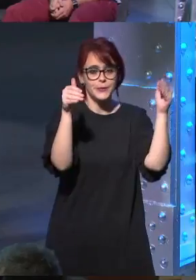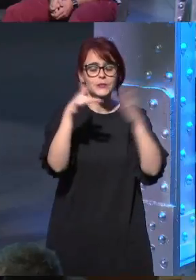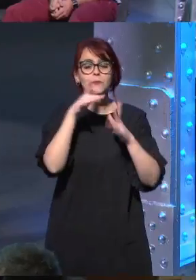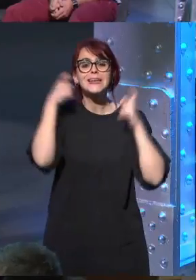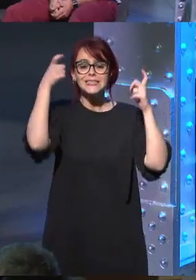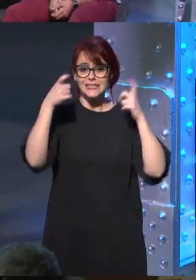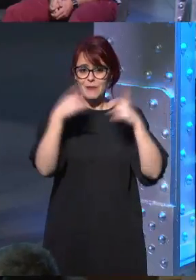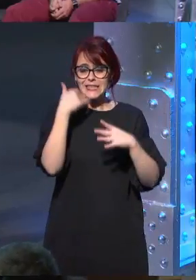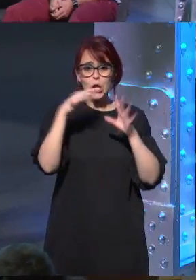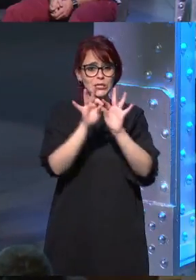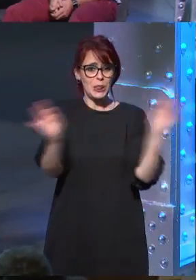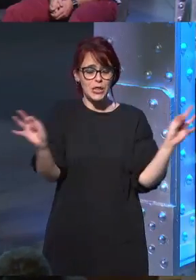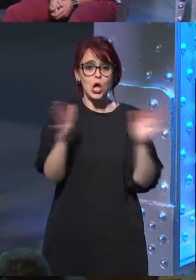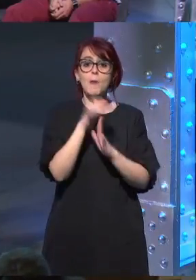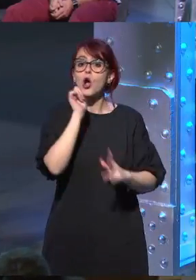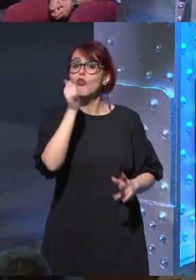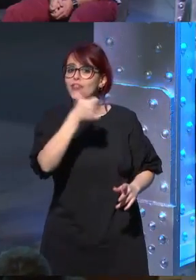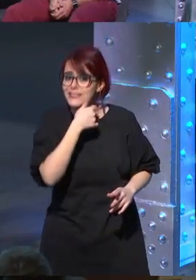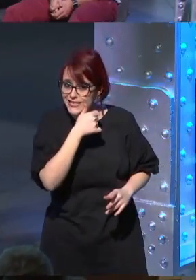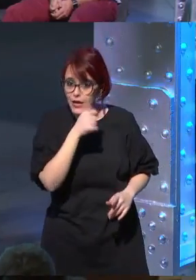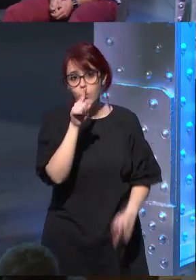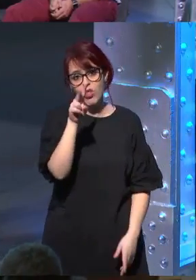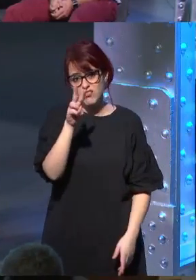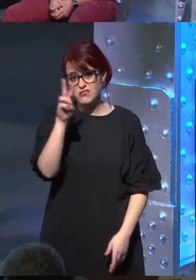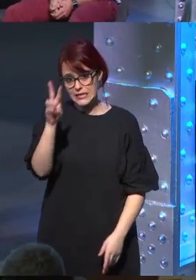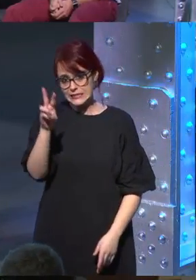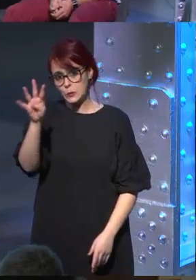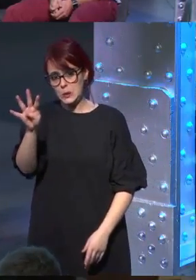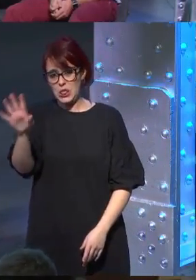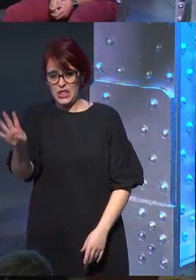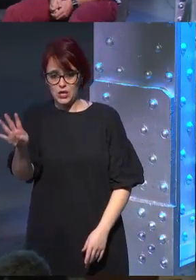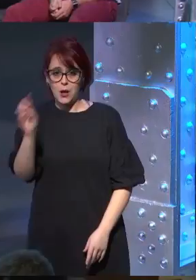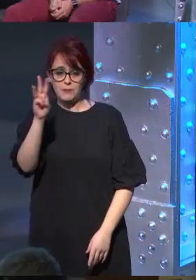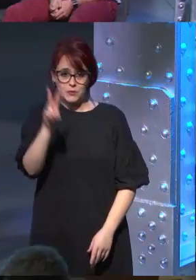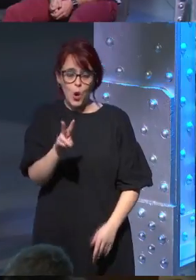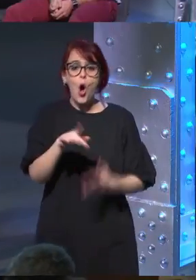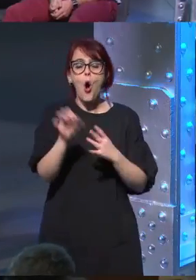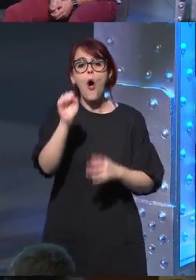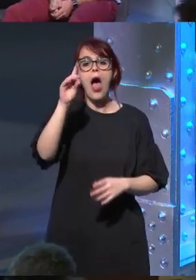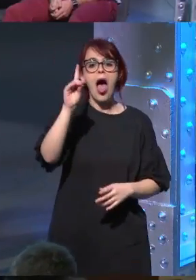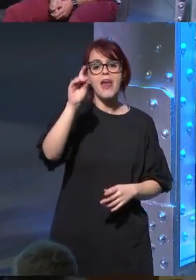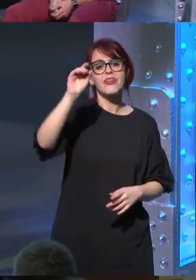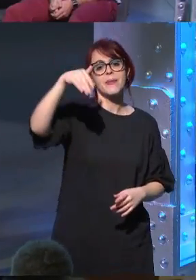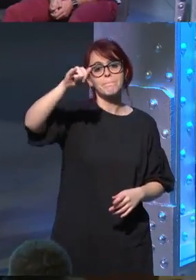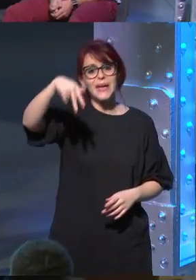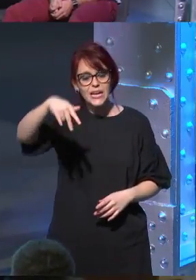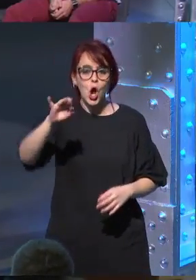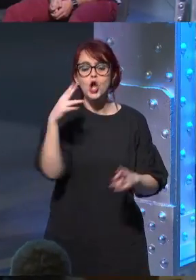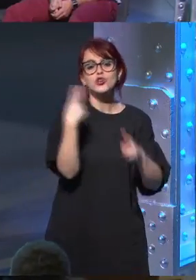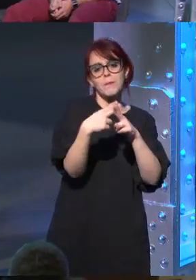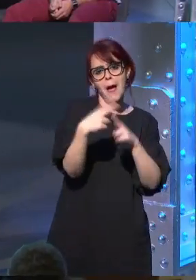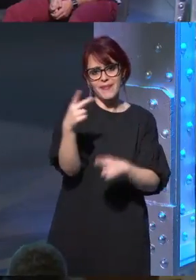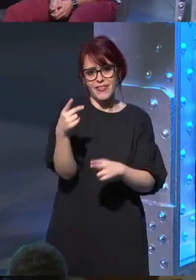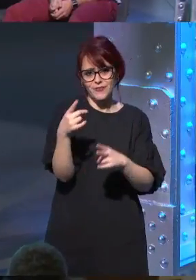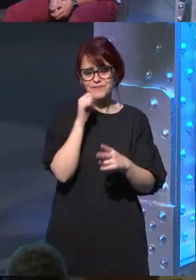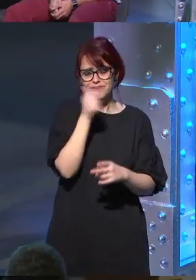So let's speak about this, how to adopt measures, like, for example, passwords that are not 12345 or are admin